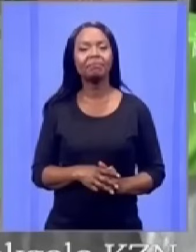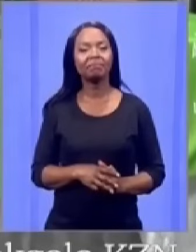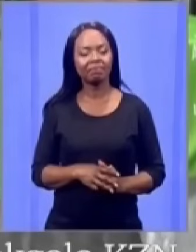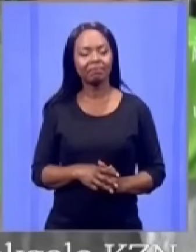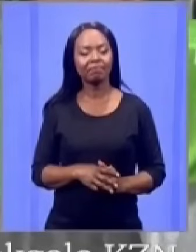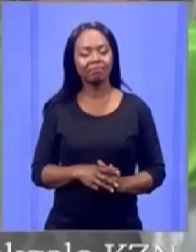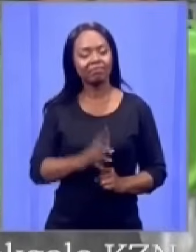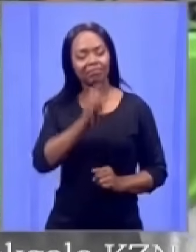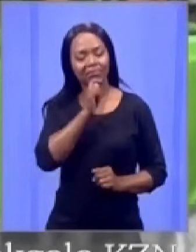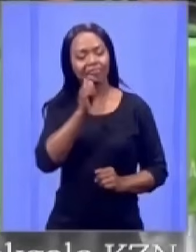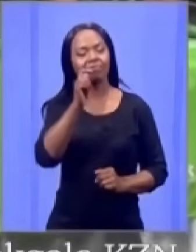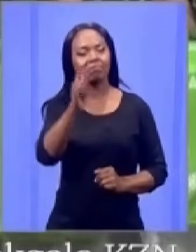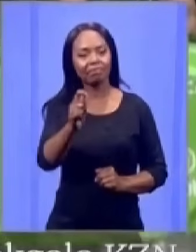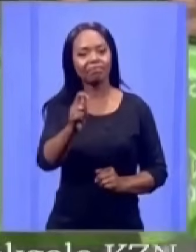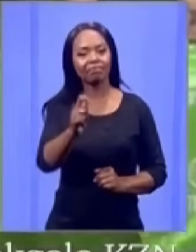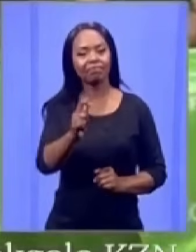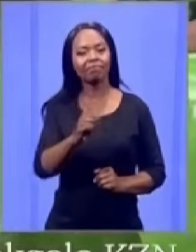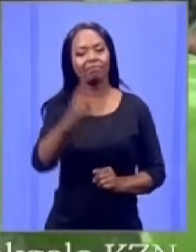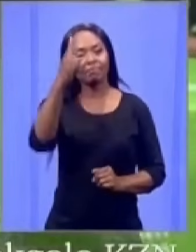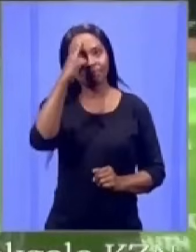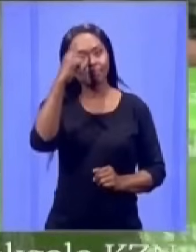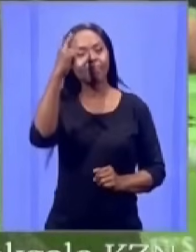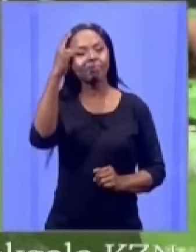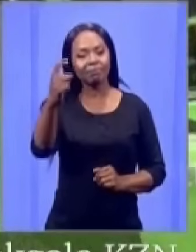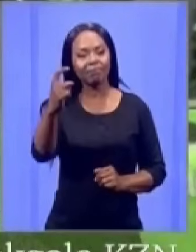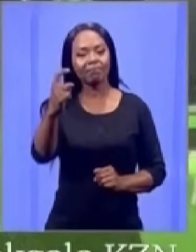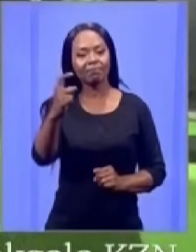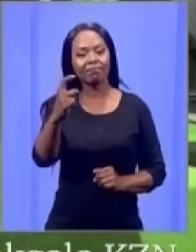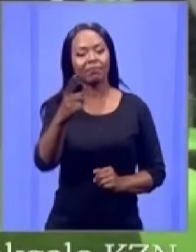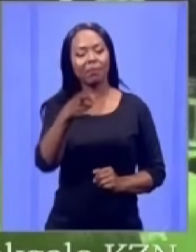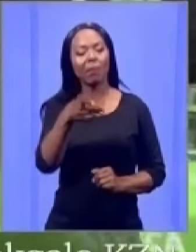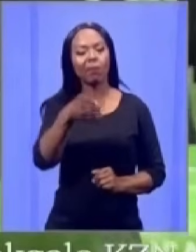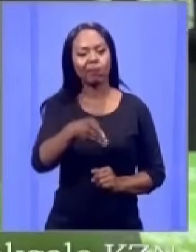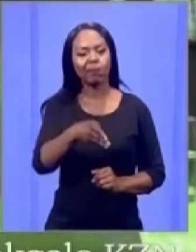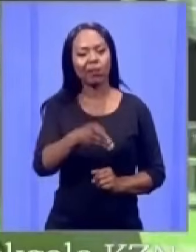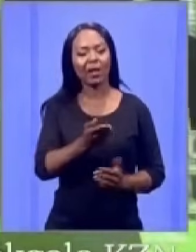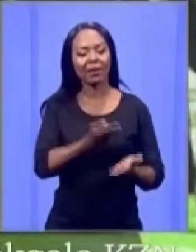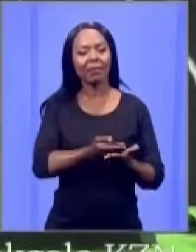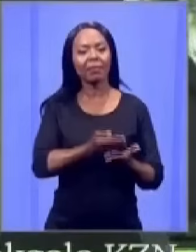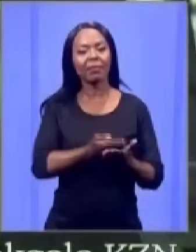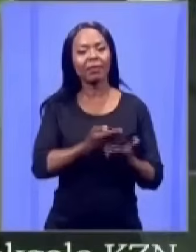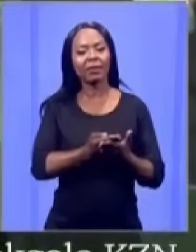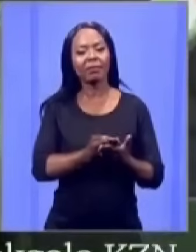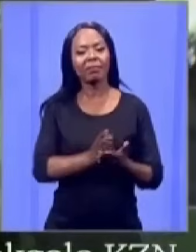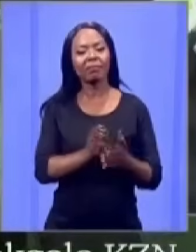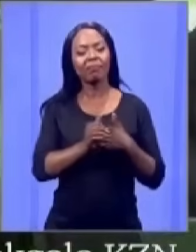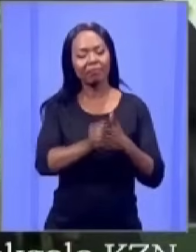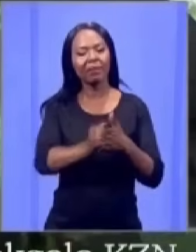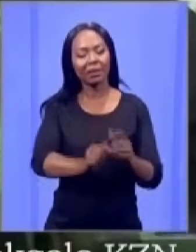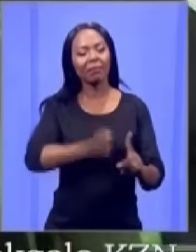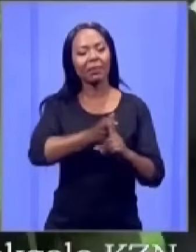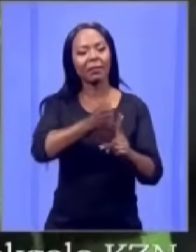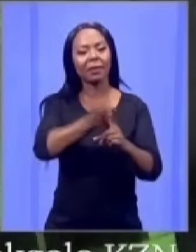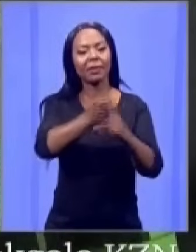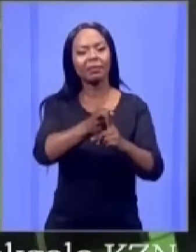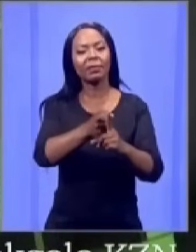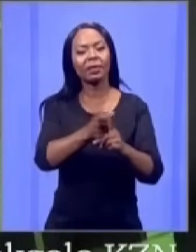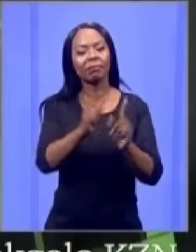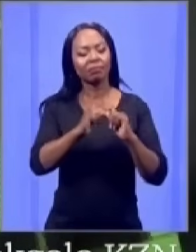and truly believe in his ability to shake up things, not only for people